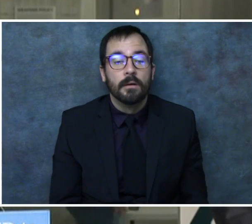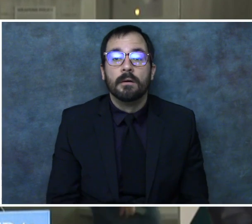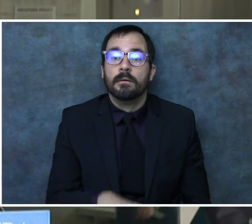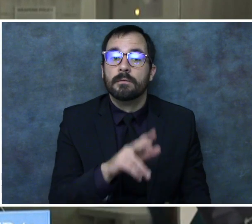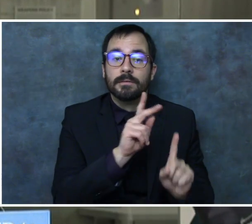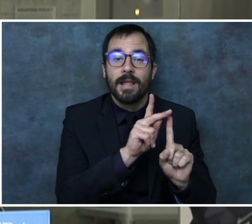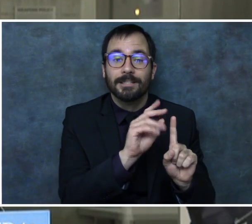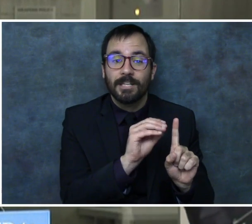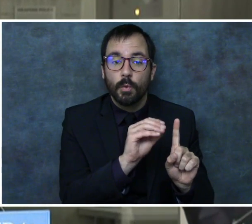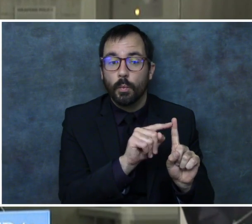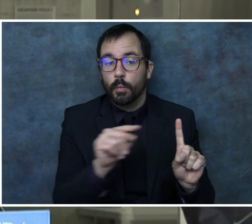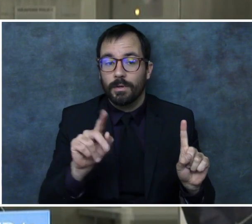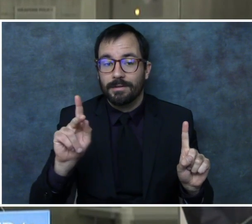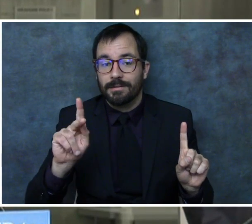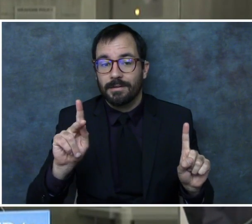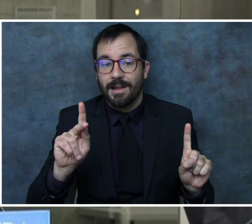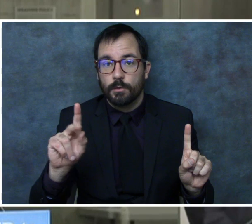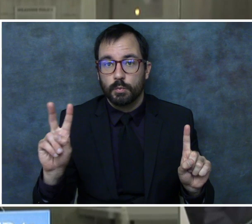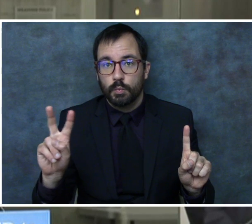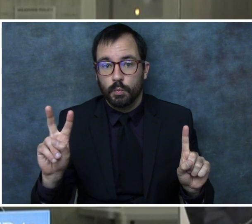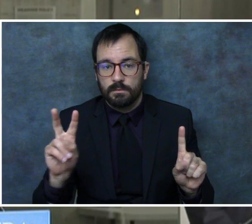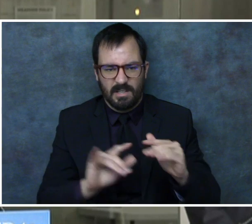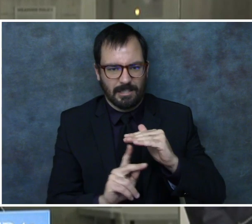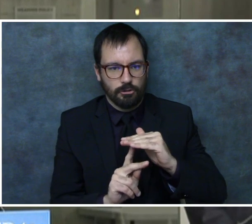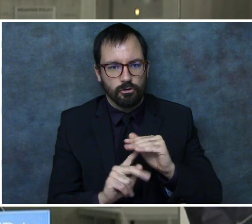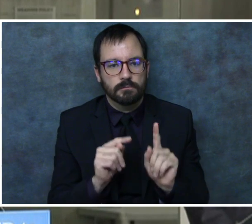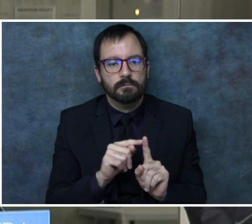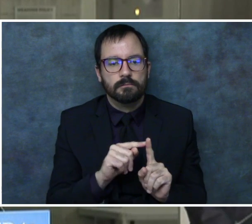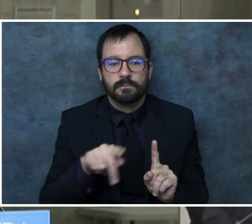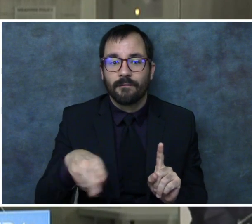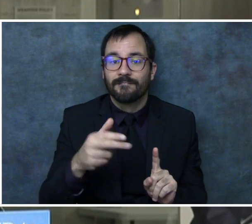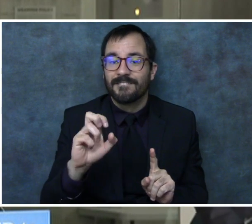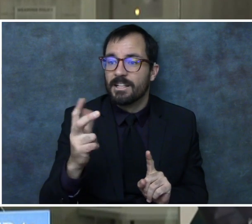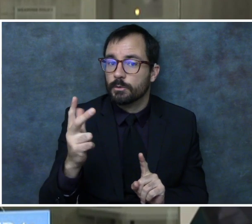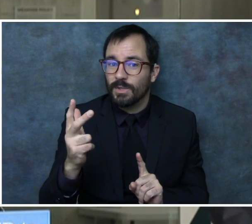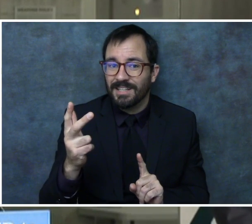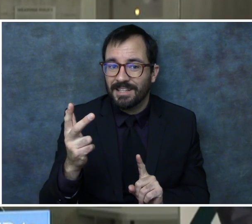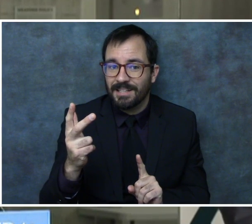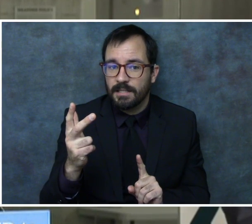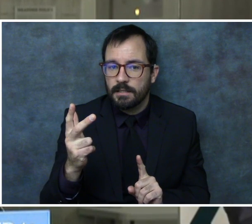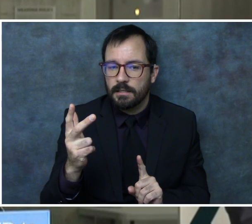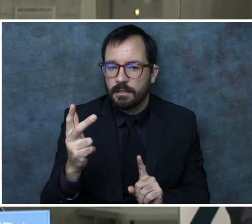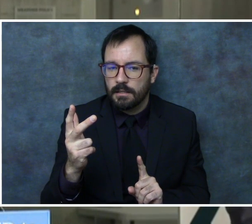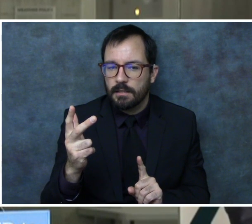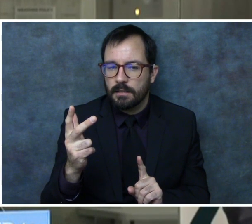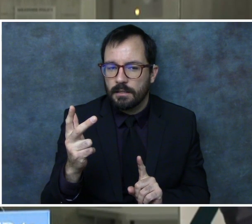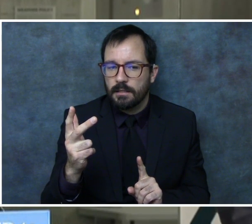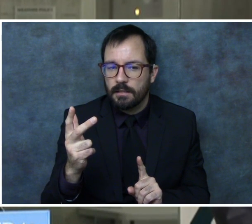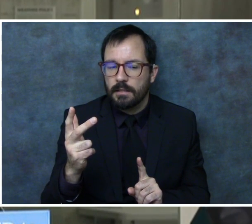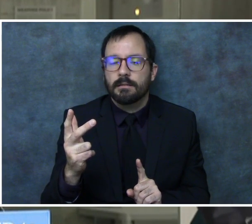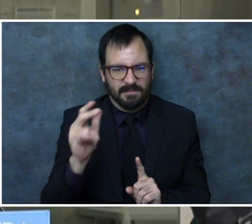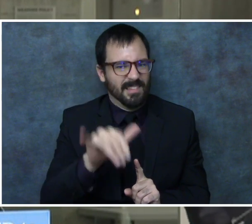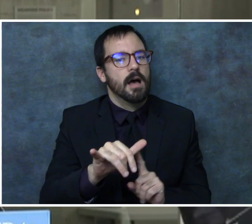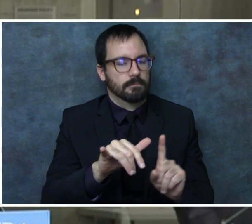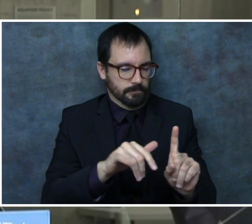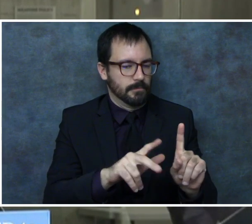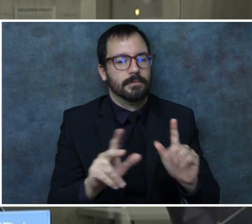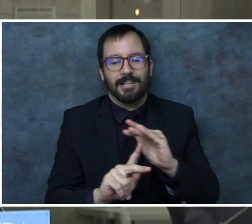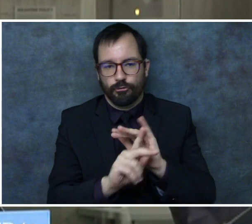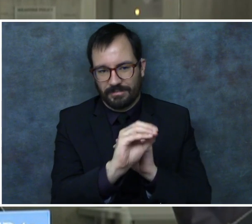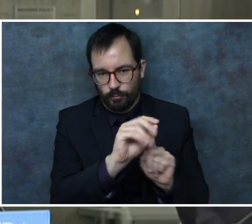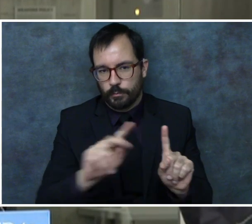Phase 3, I mean, sorry. Phase 3 is K0 to K2. And then 1 to 3, 4 to 8, 9 to